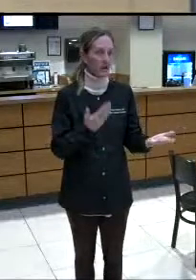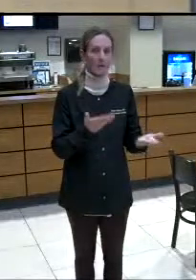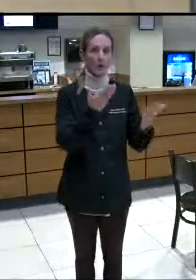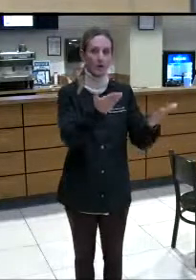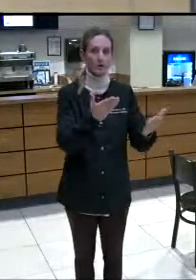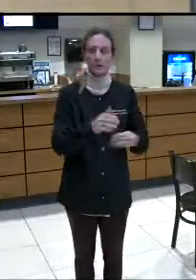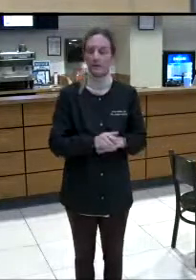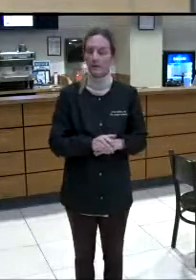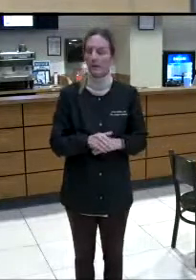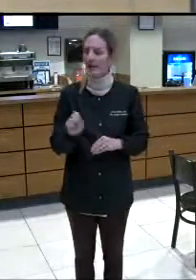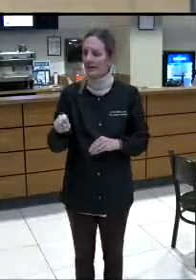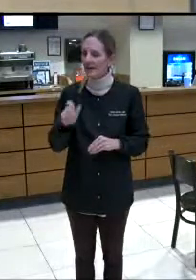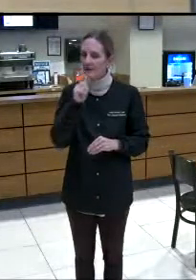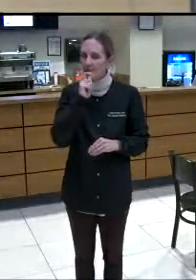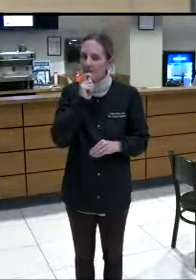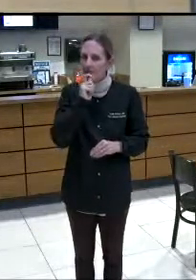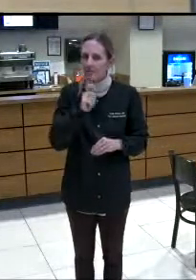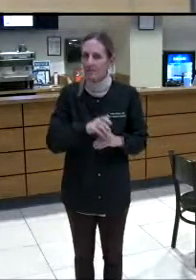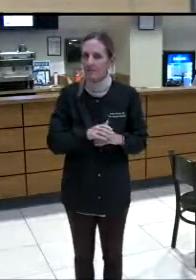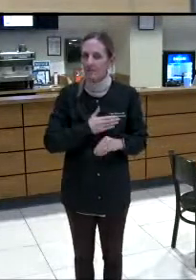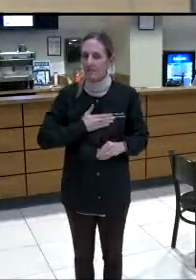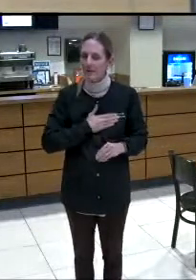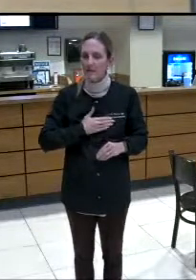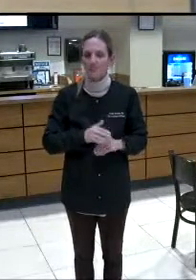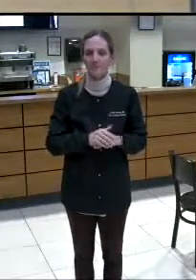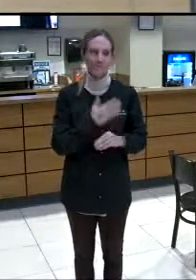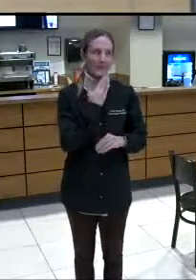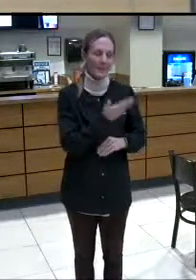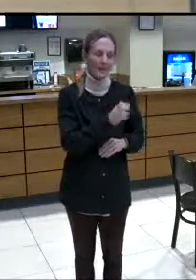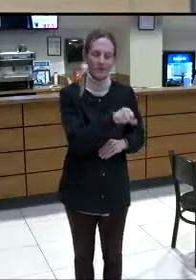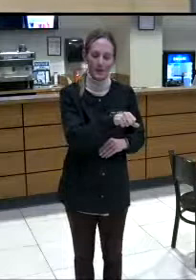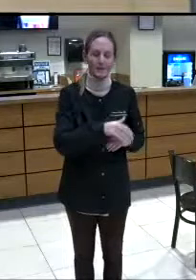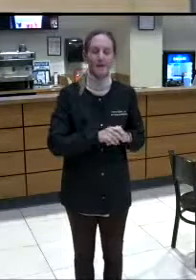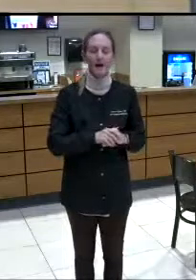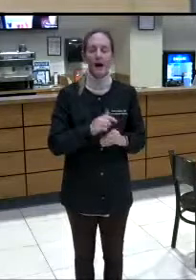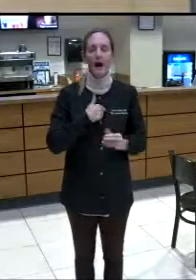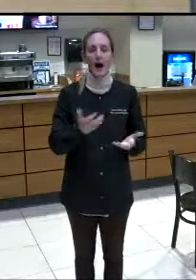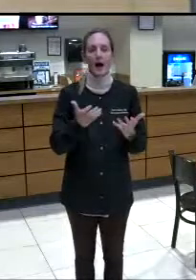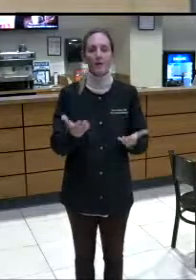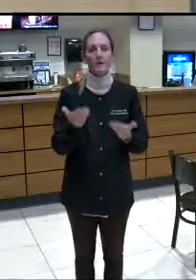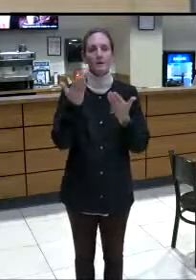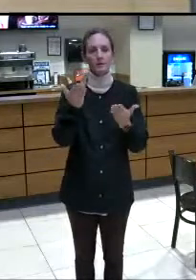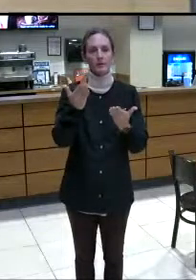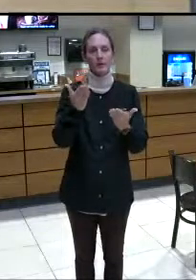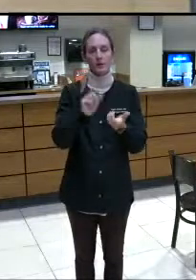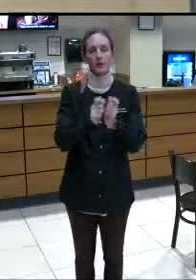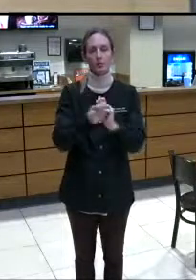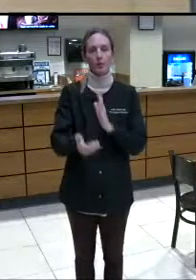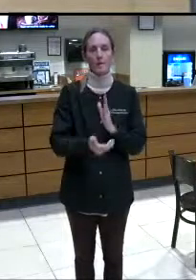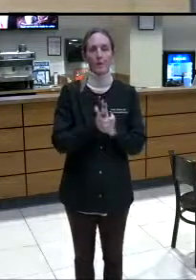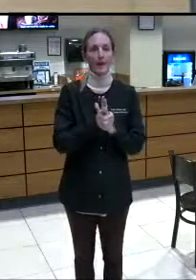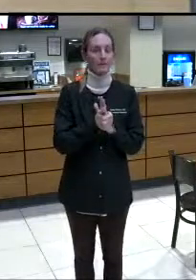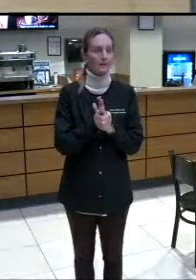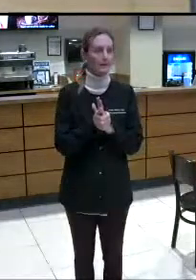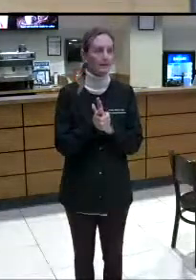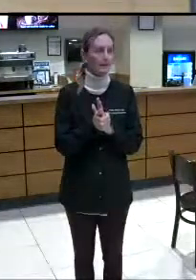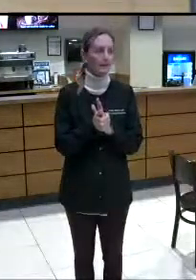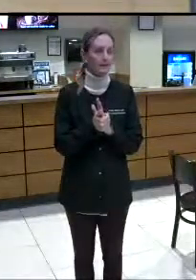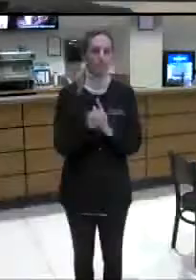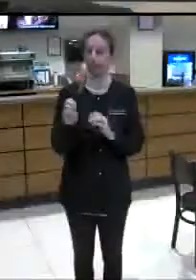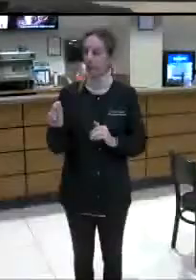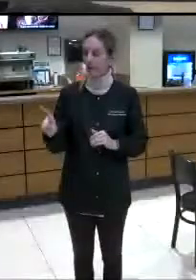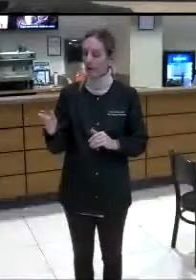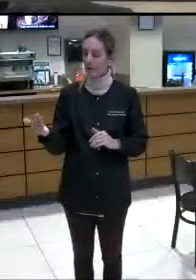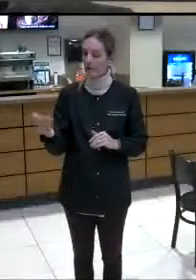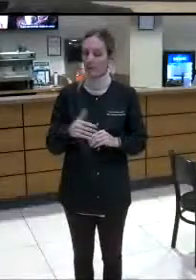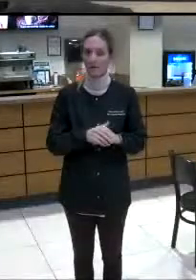Okay, and can you speak in your microphone, please? Absolutely, thank you. I'd like to make a motion to amend the agenda. Okay, I would